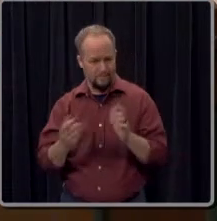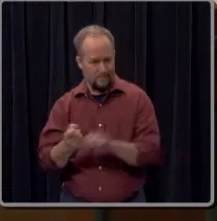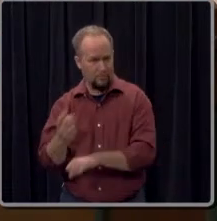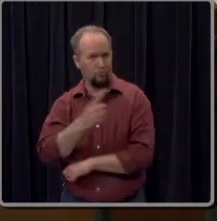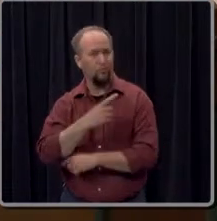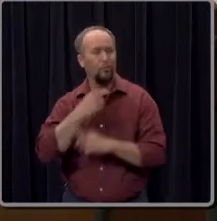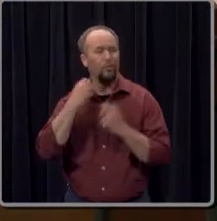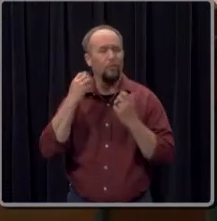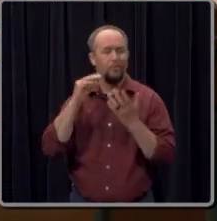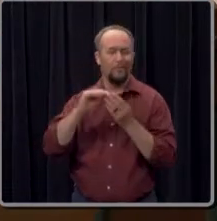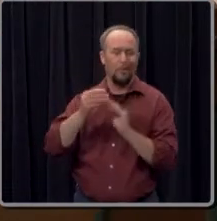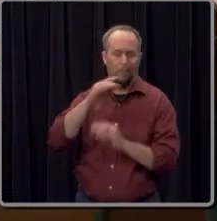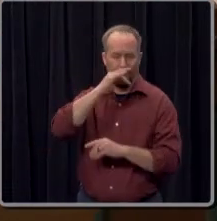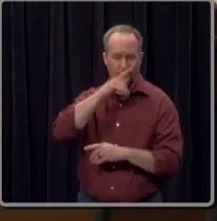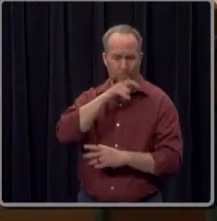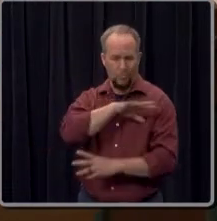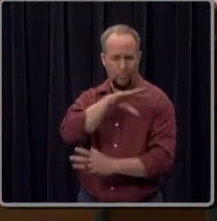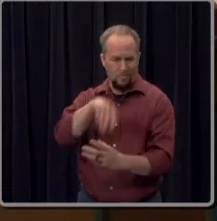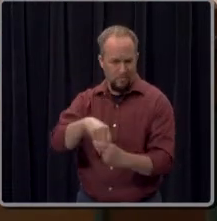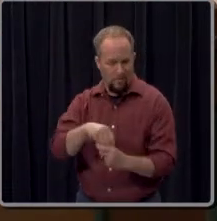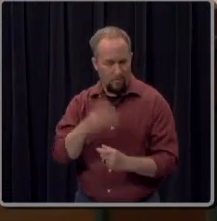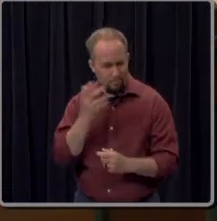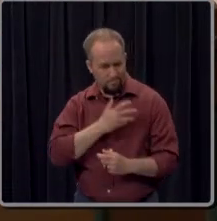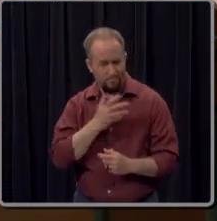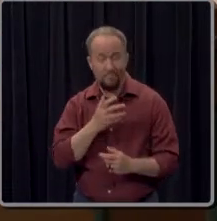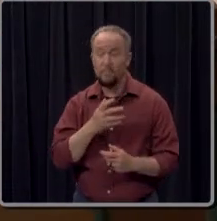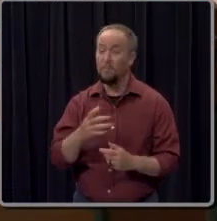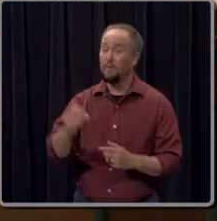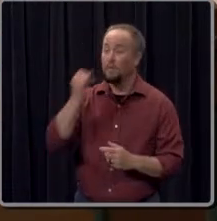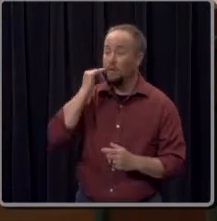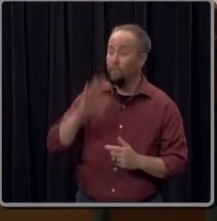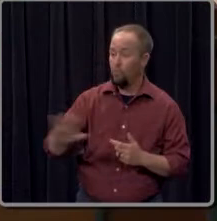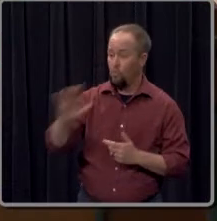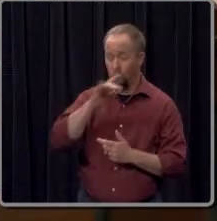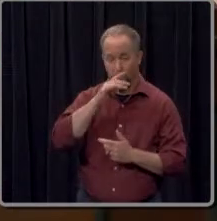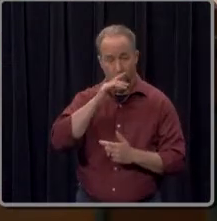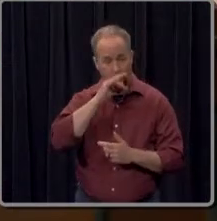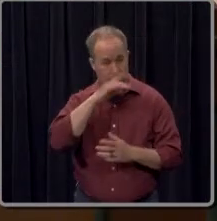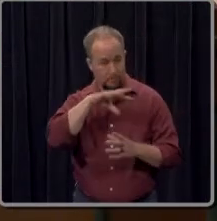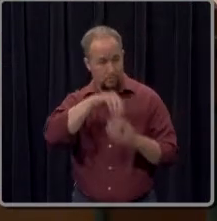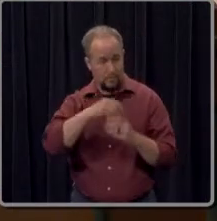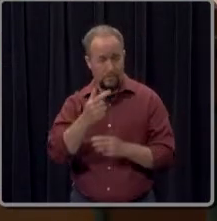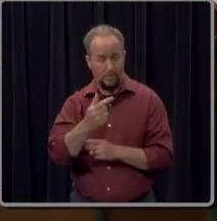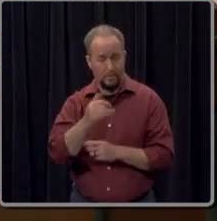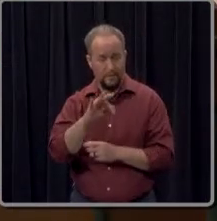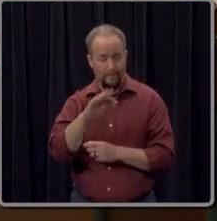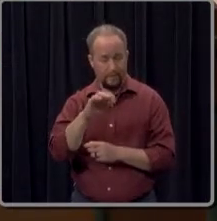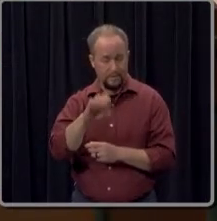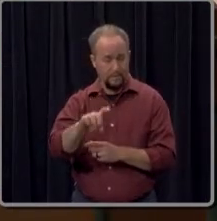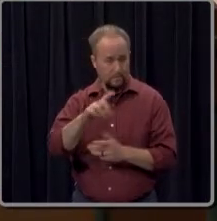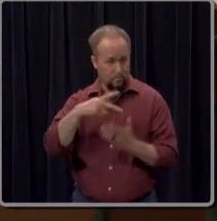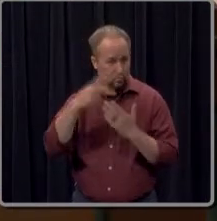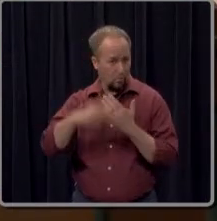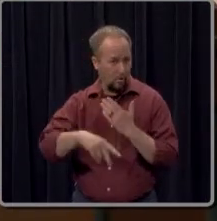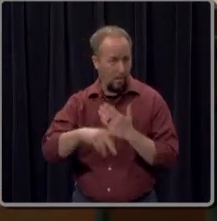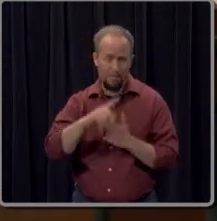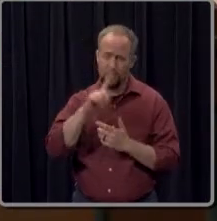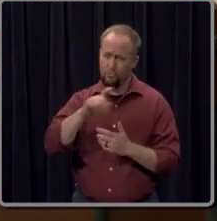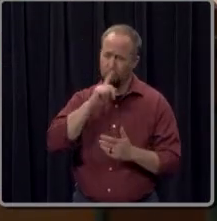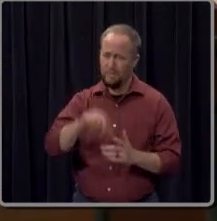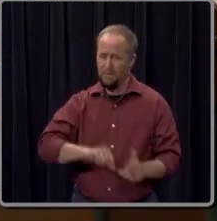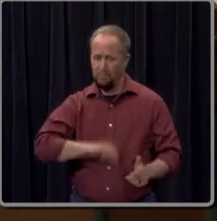of kids that are involved. If your kids are in the gifted program, you should be really, really proud of those that are leading